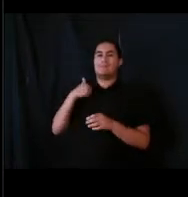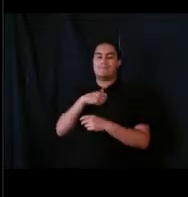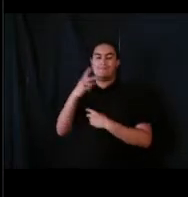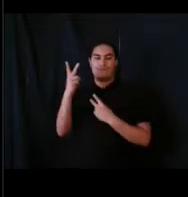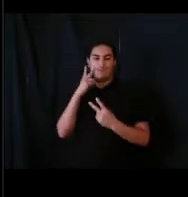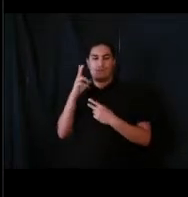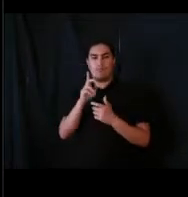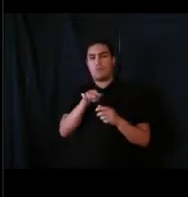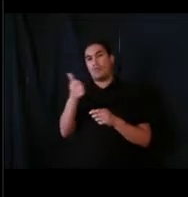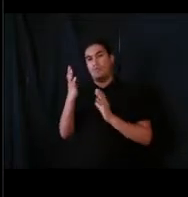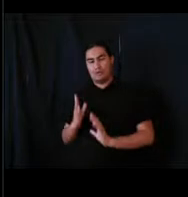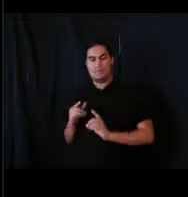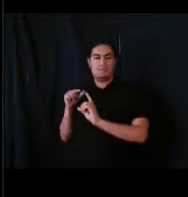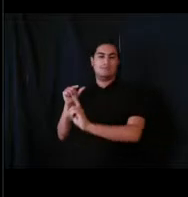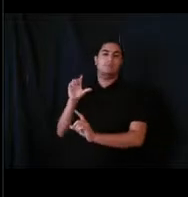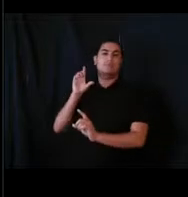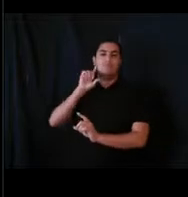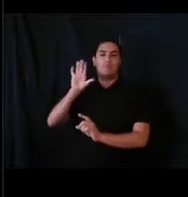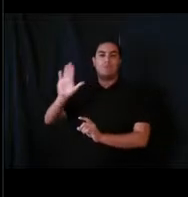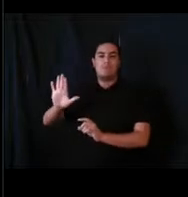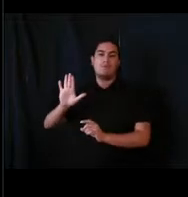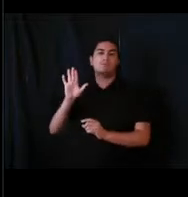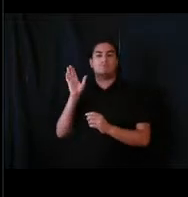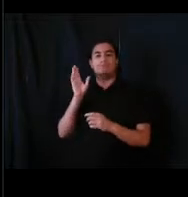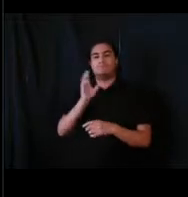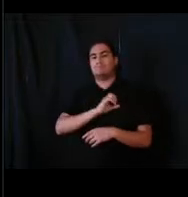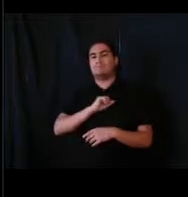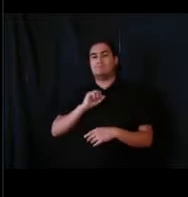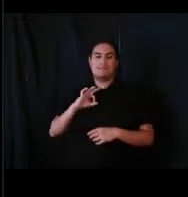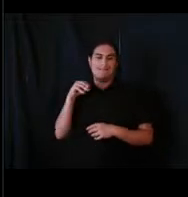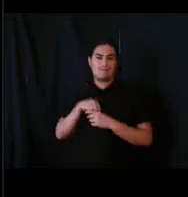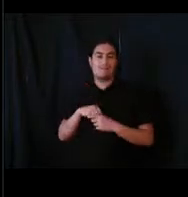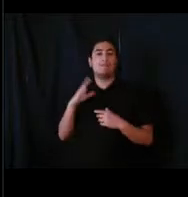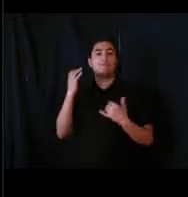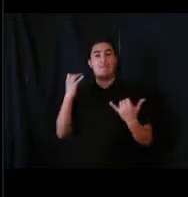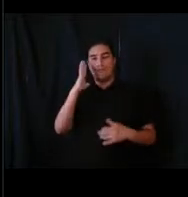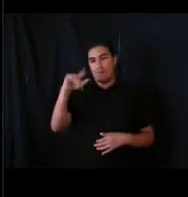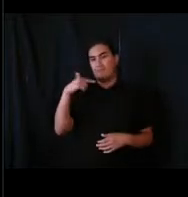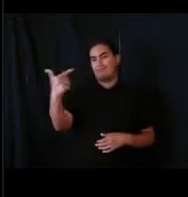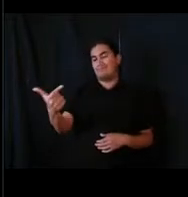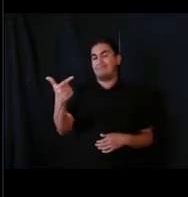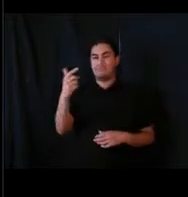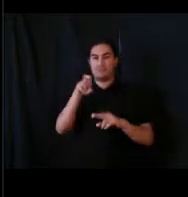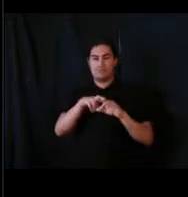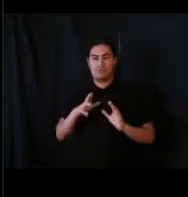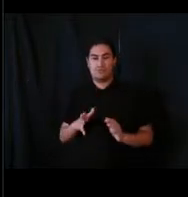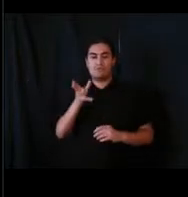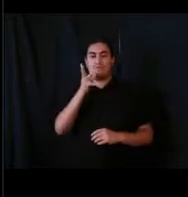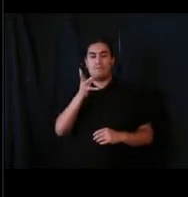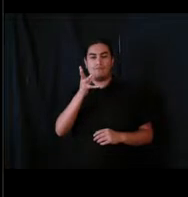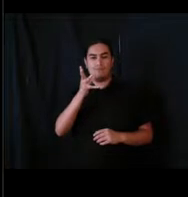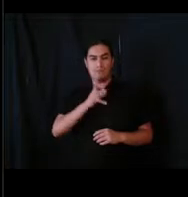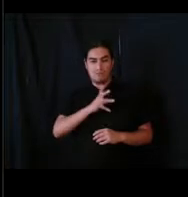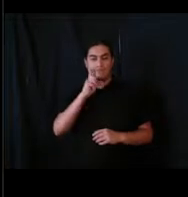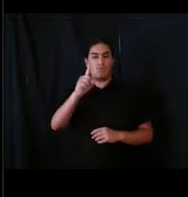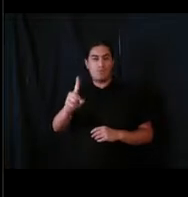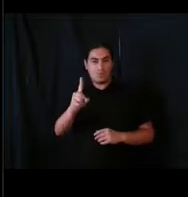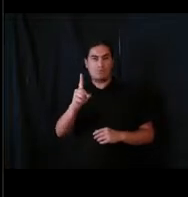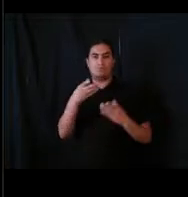commission's local partnership program staff with that i will turn it back to chair eager to open the hearing thank